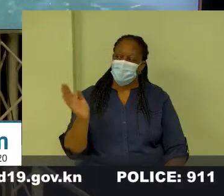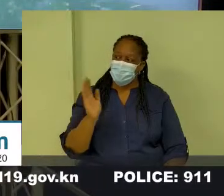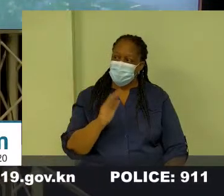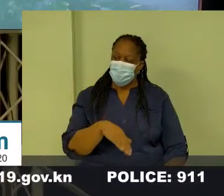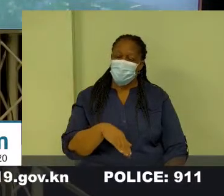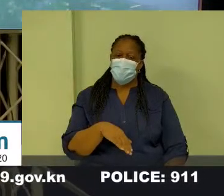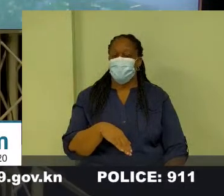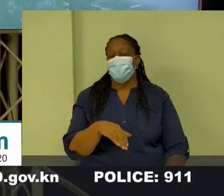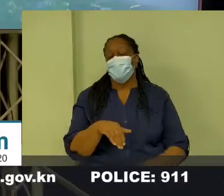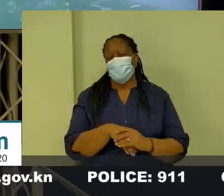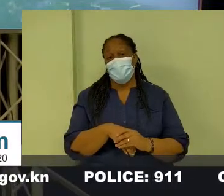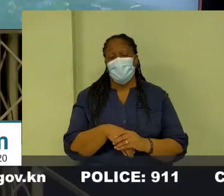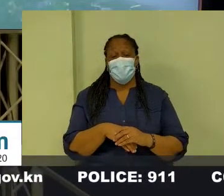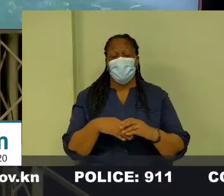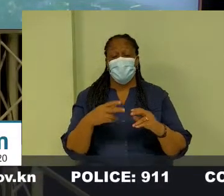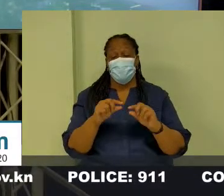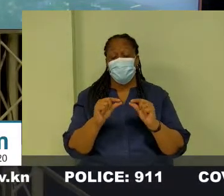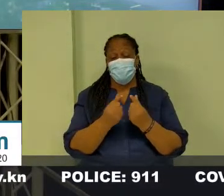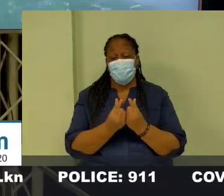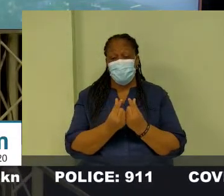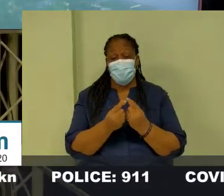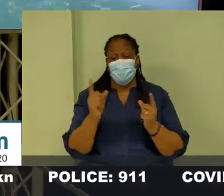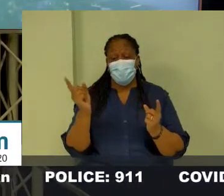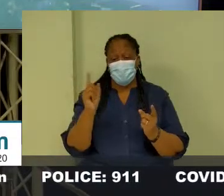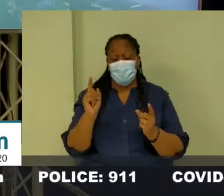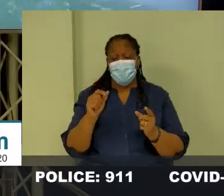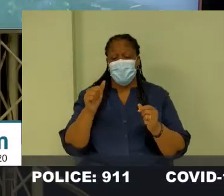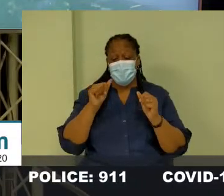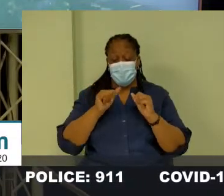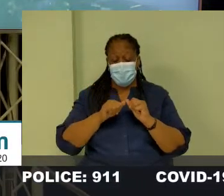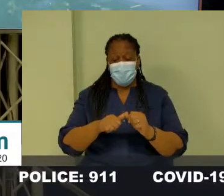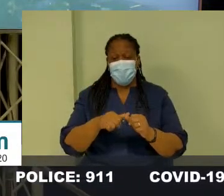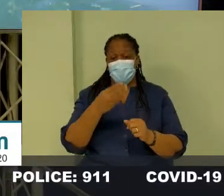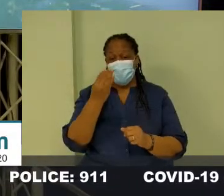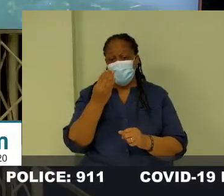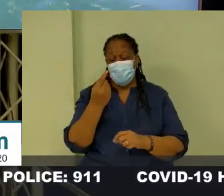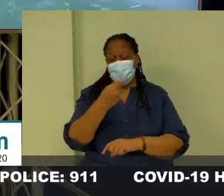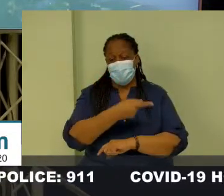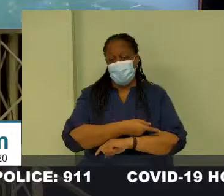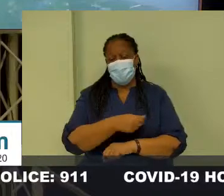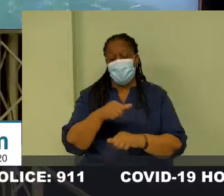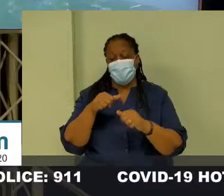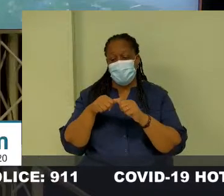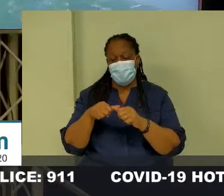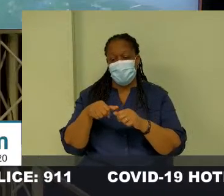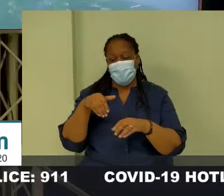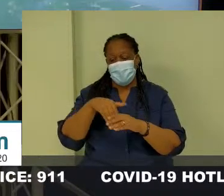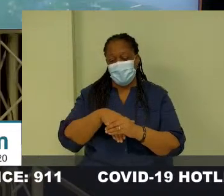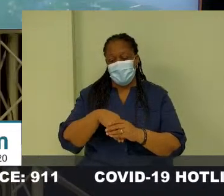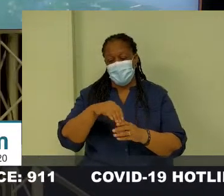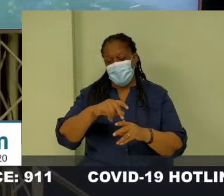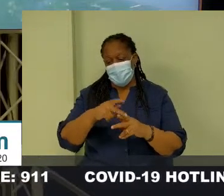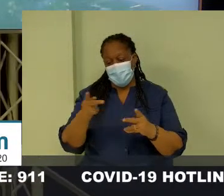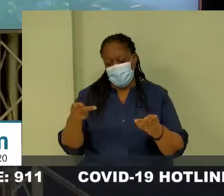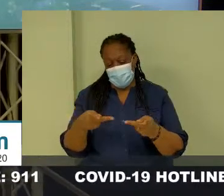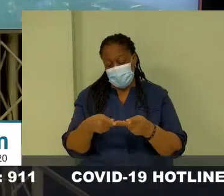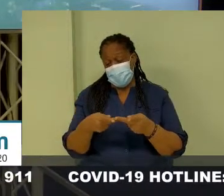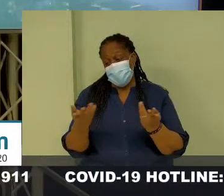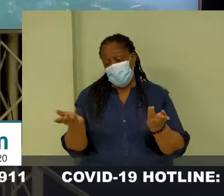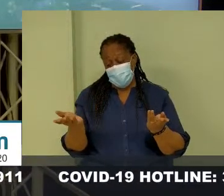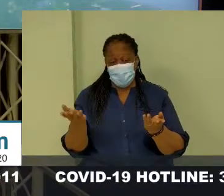in the second category, and so you'll be able to log on to the site and you can stay at the branded